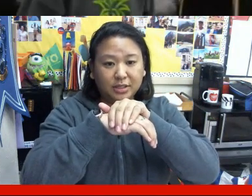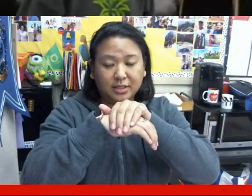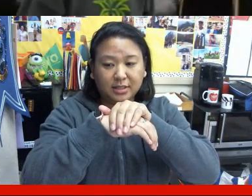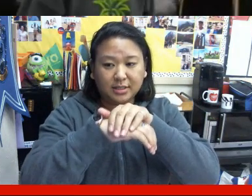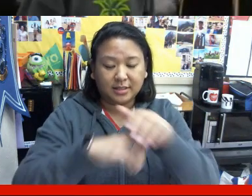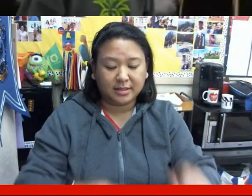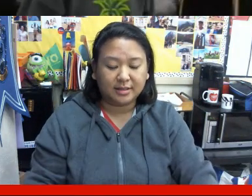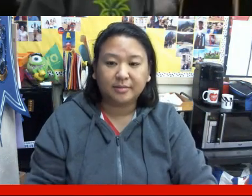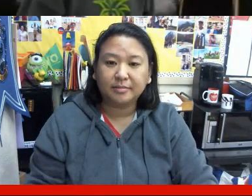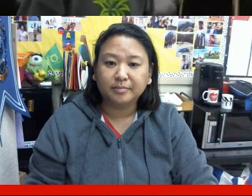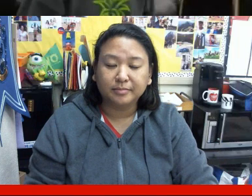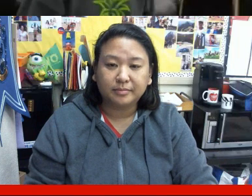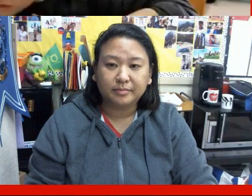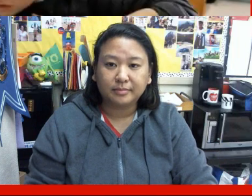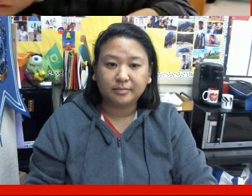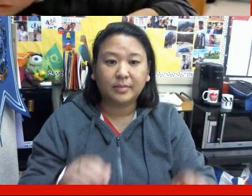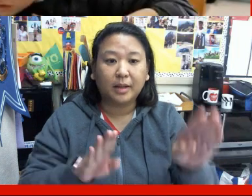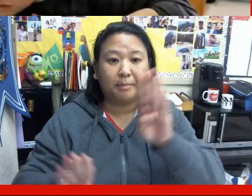English,